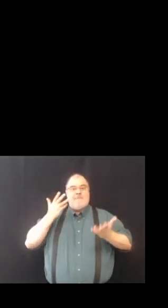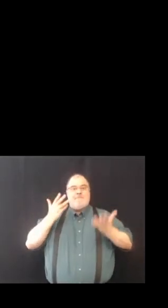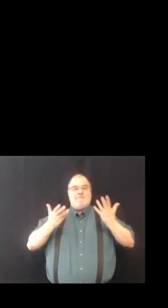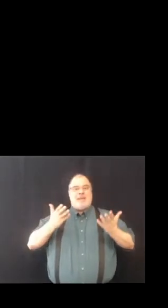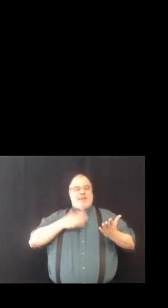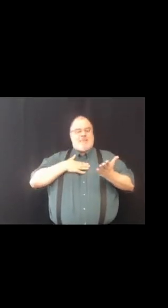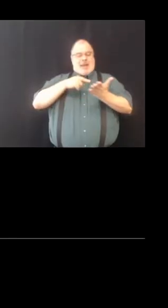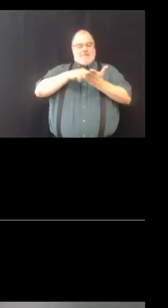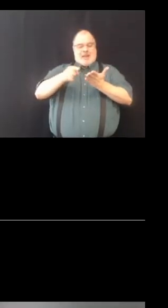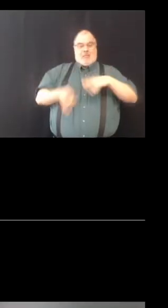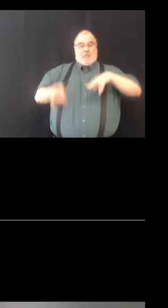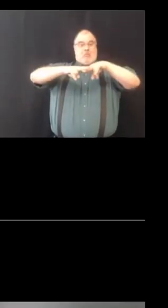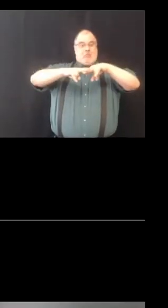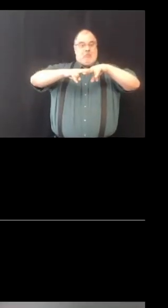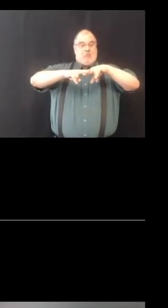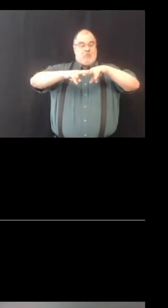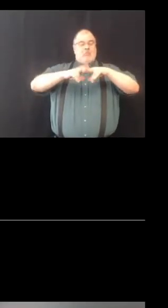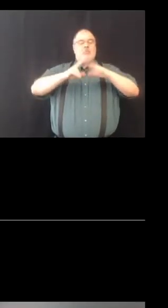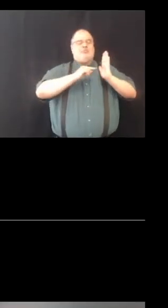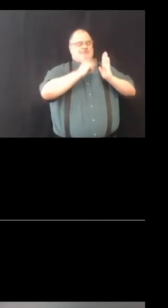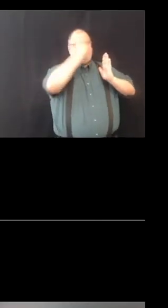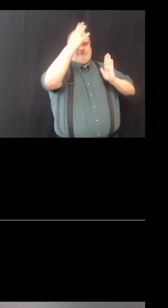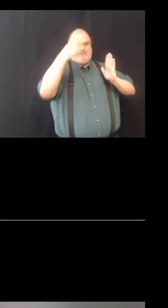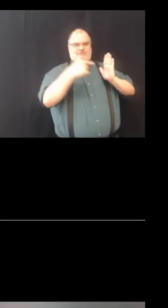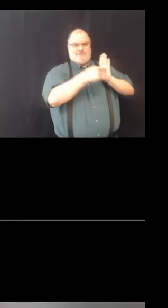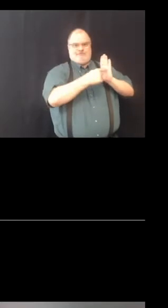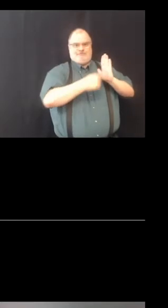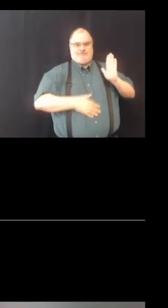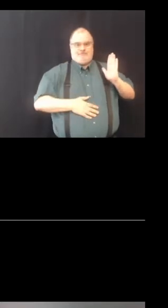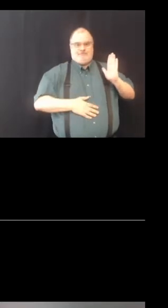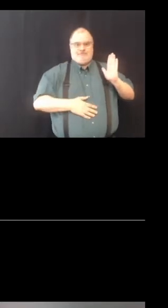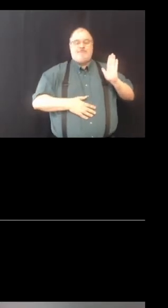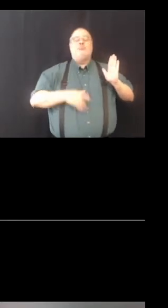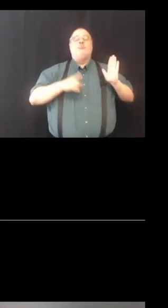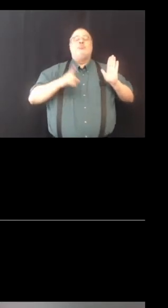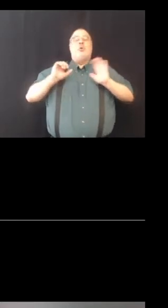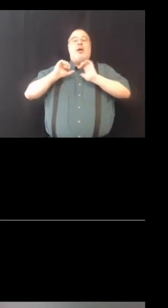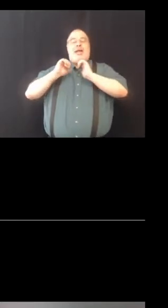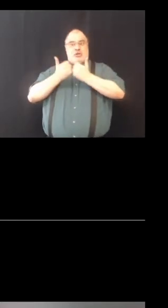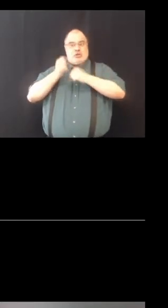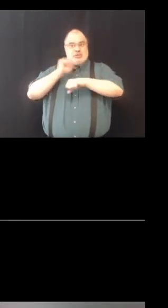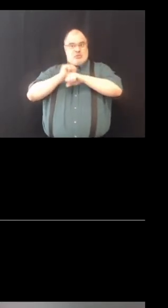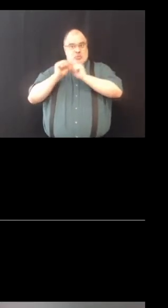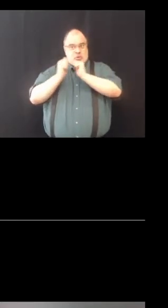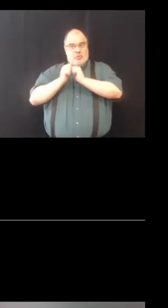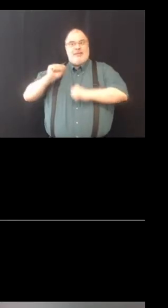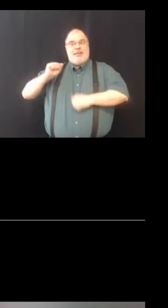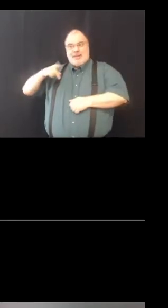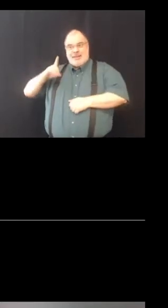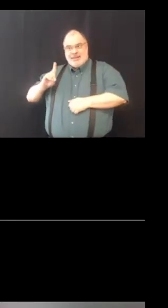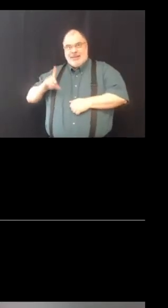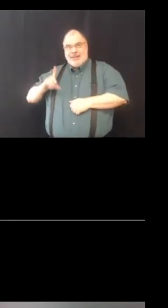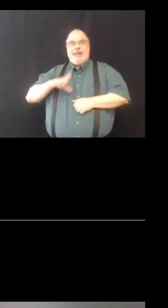increase. So there's information located there. So the agency did work with our partners at APD, with